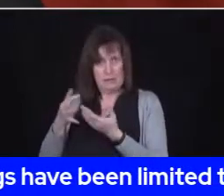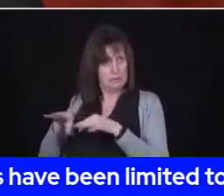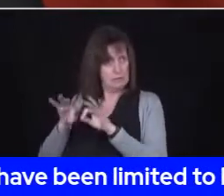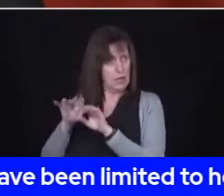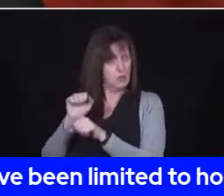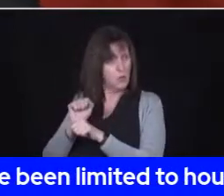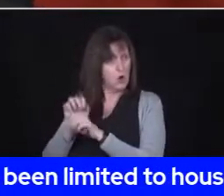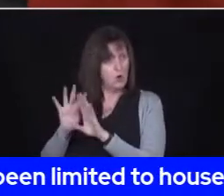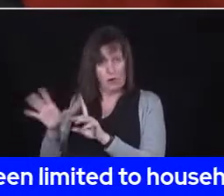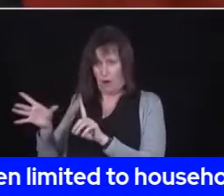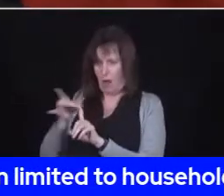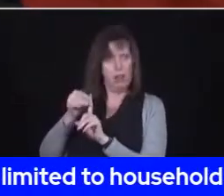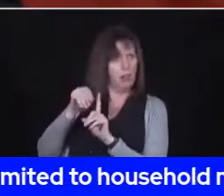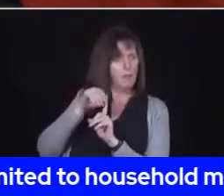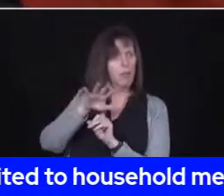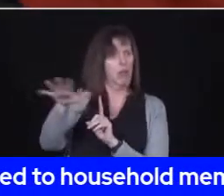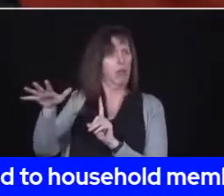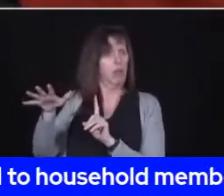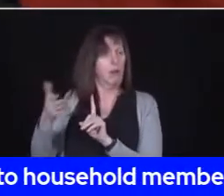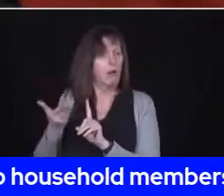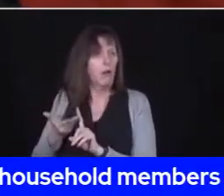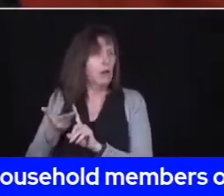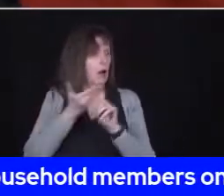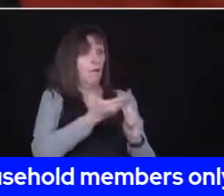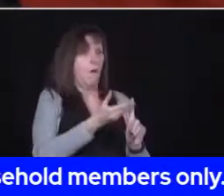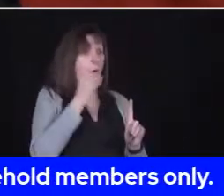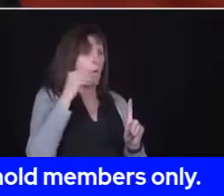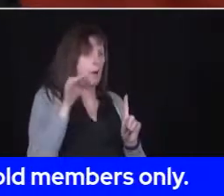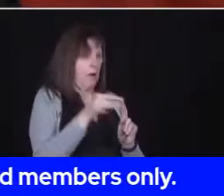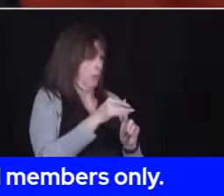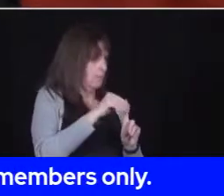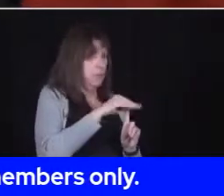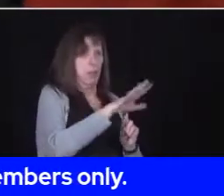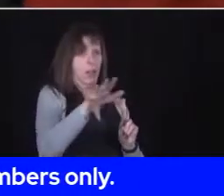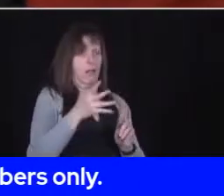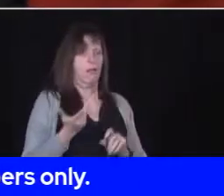and taking it home and infecting other members of their households. Well,